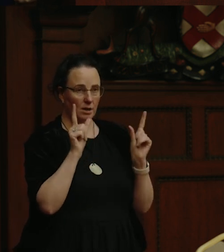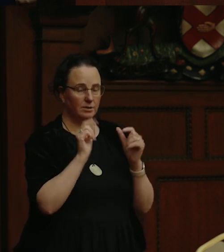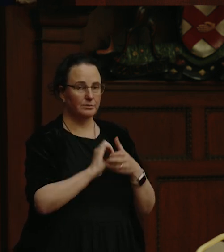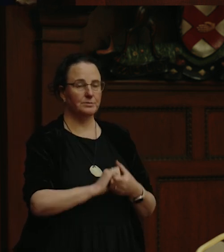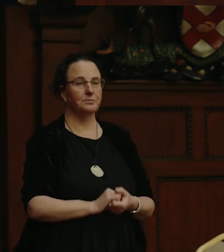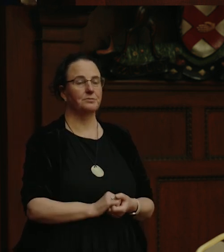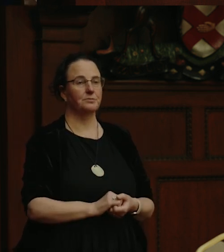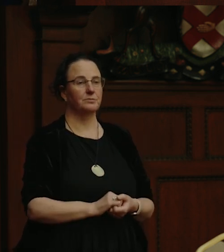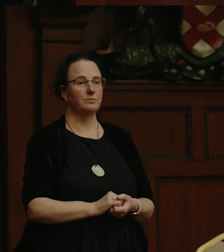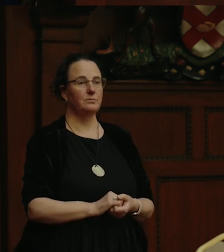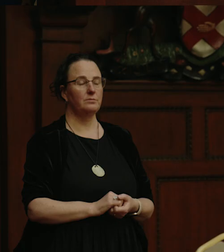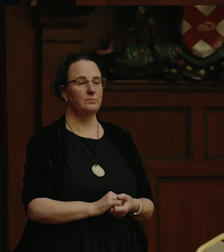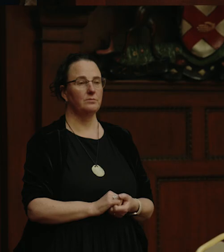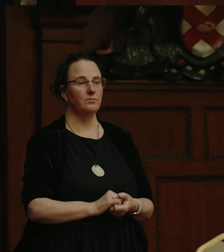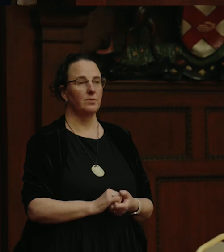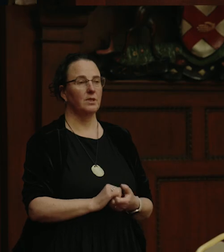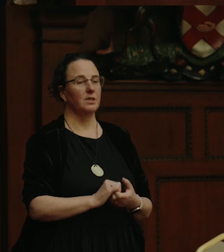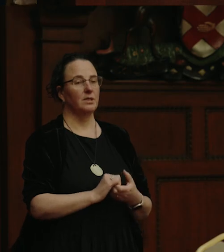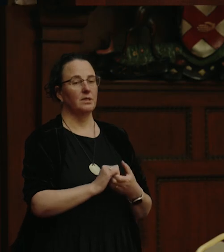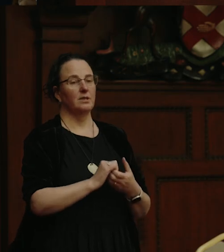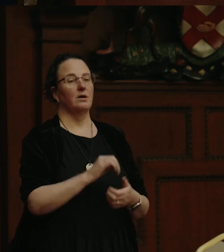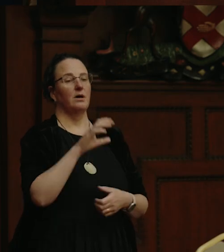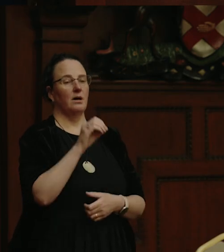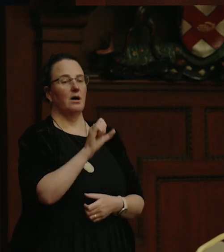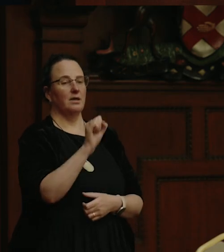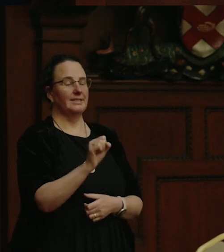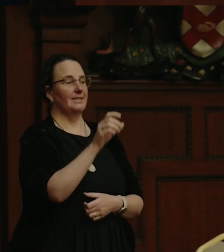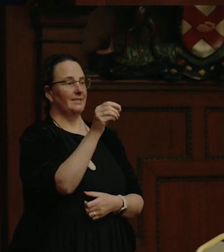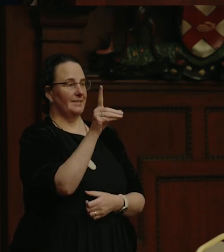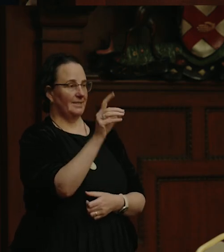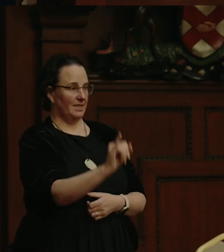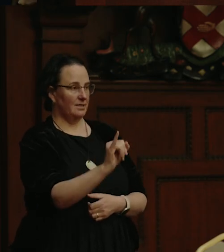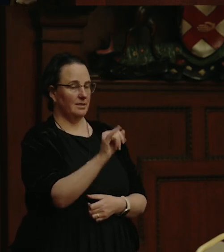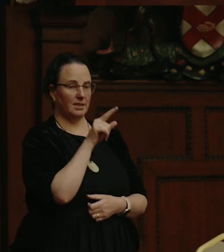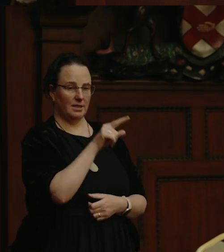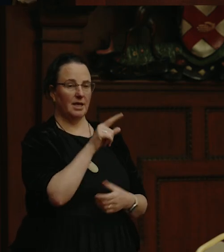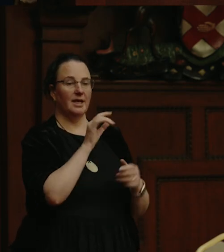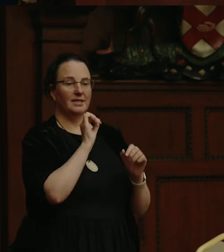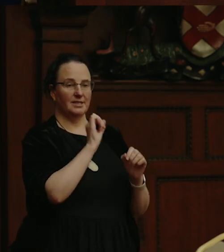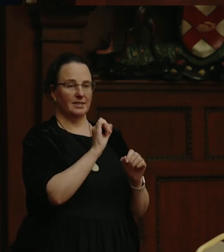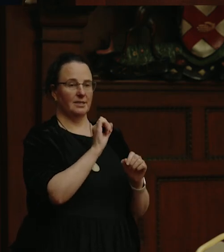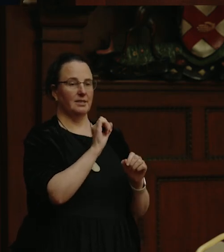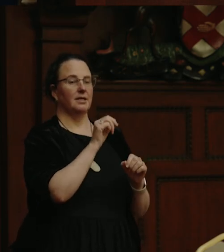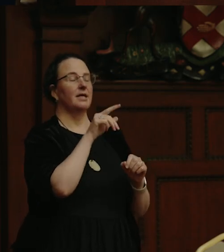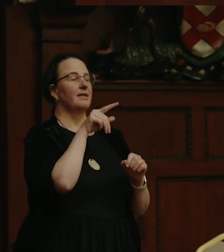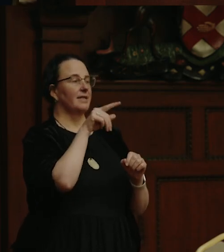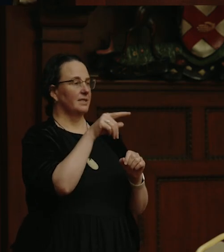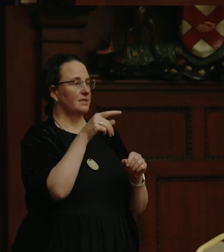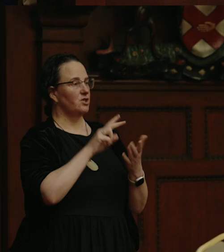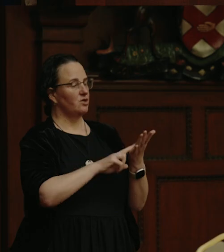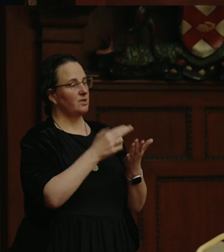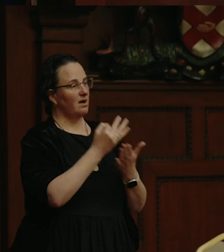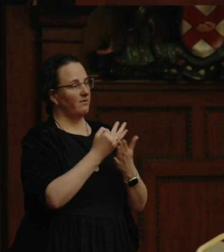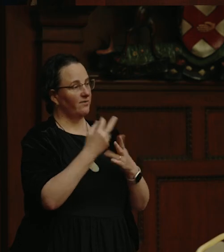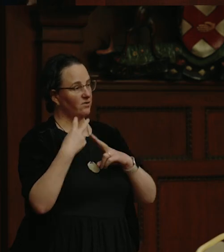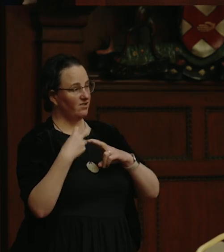The commonly used ones are the OSD, the SANDI, and the SPEED. The OSD is used a lot in research, and I quite